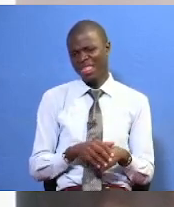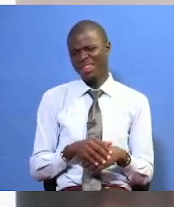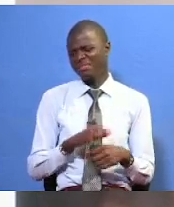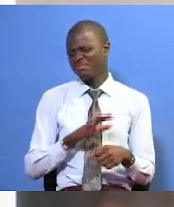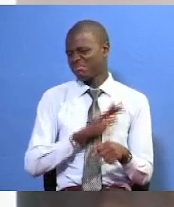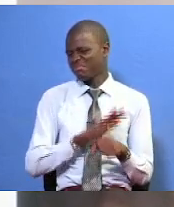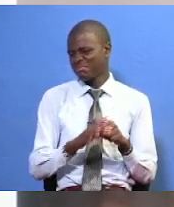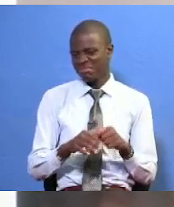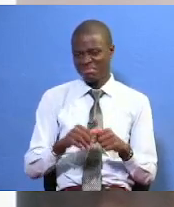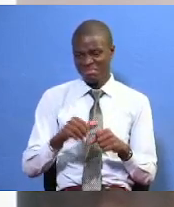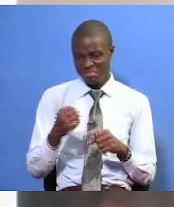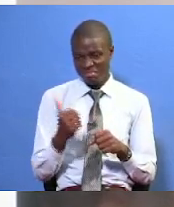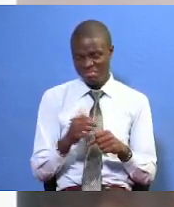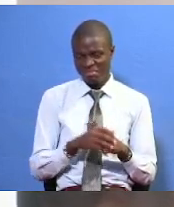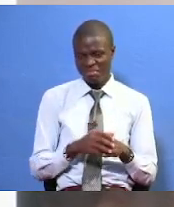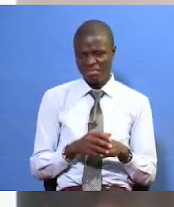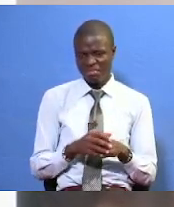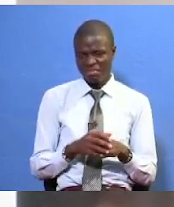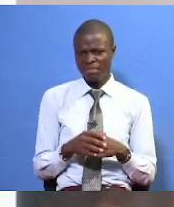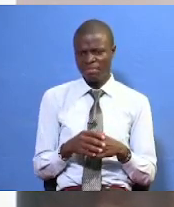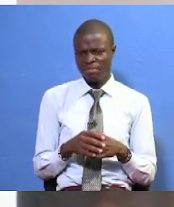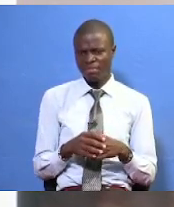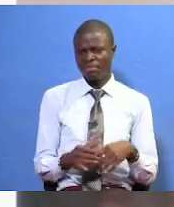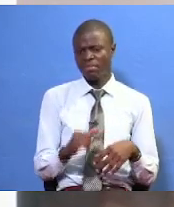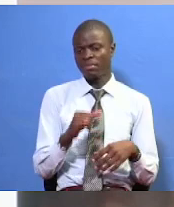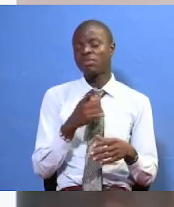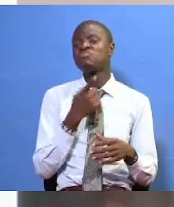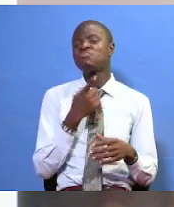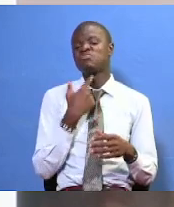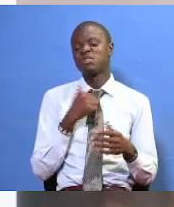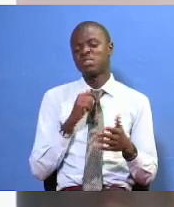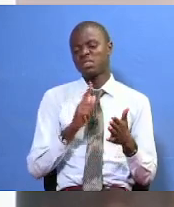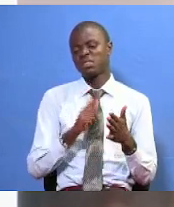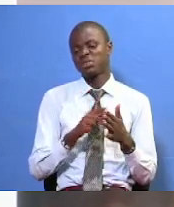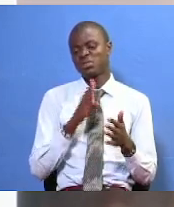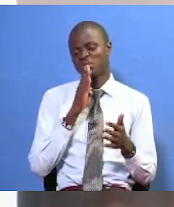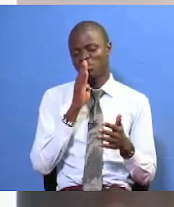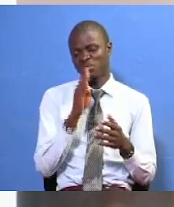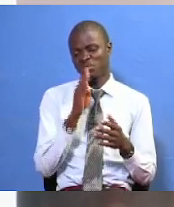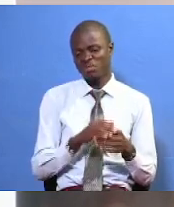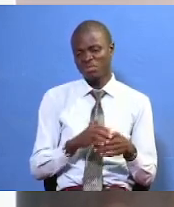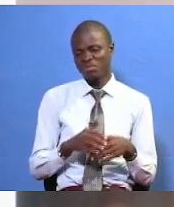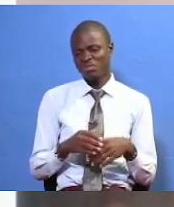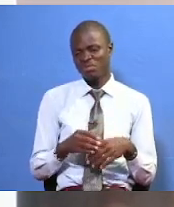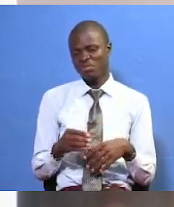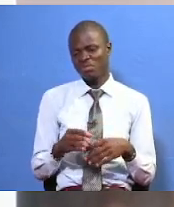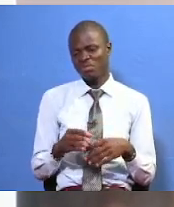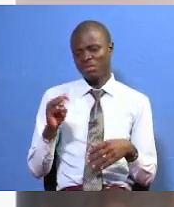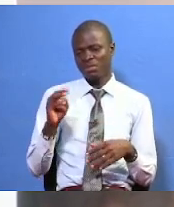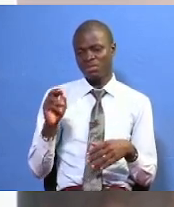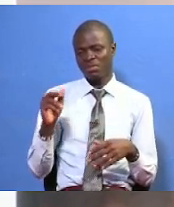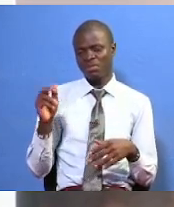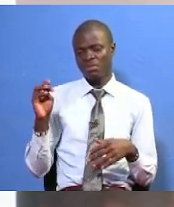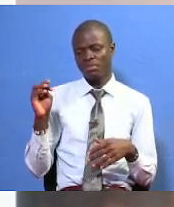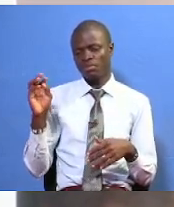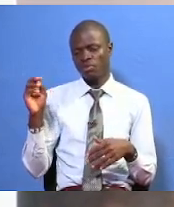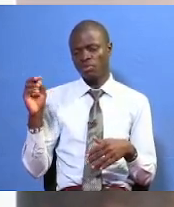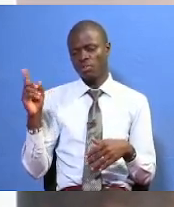among other luminaries. I wanted to be like Kenya's legendary goalkeeper, Mahmoud Abbas at